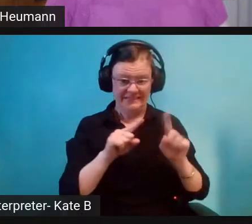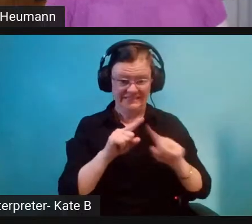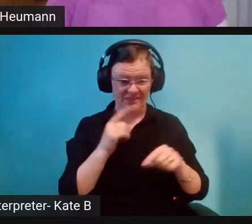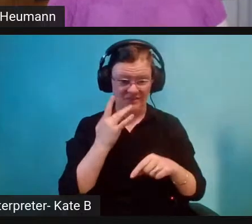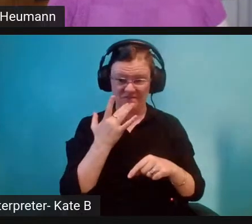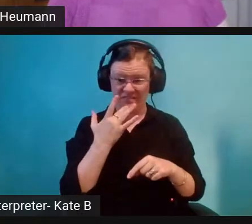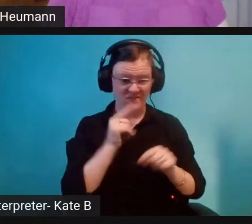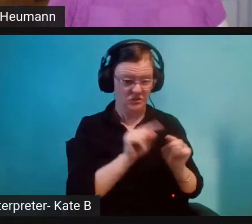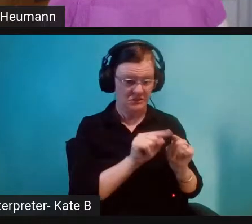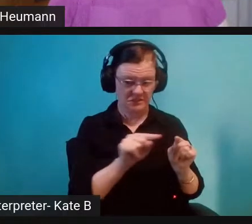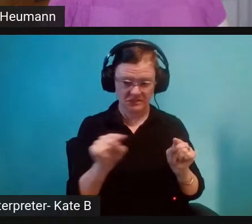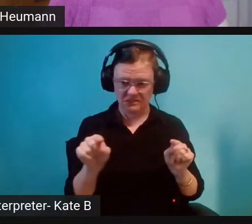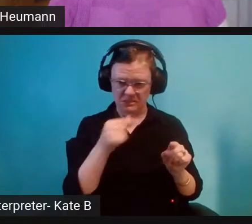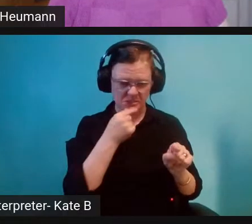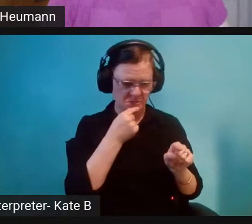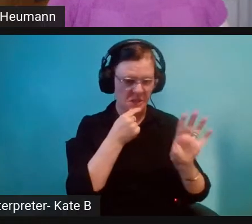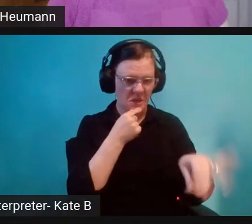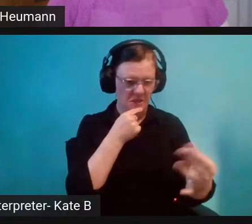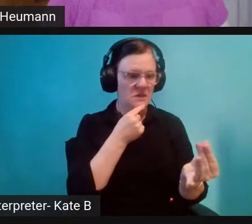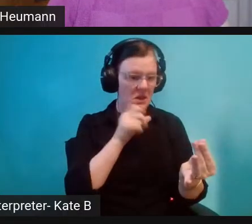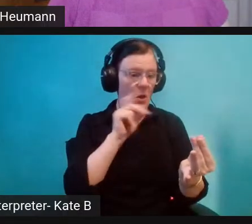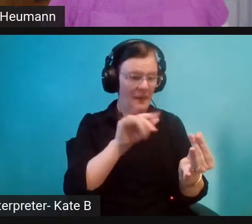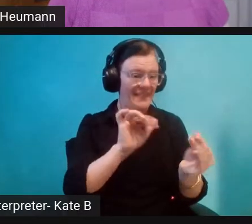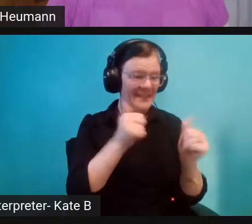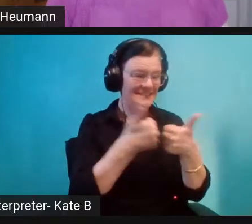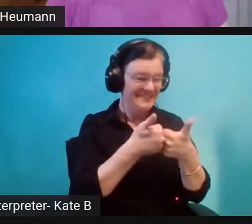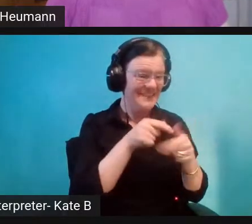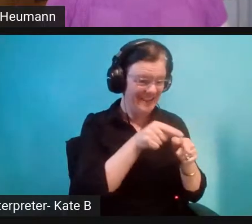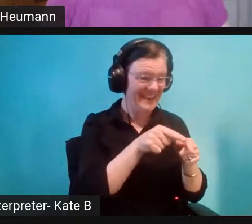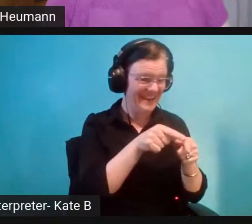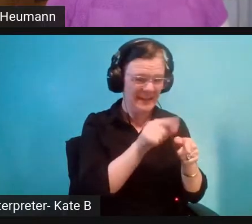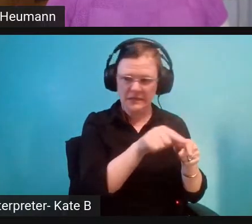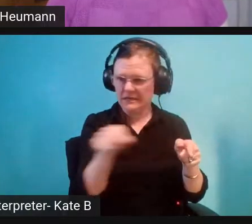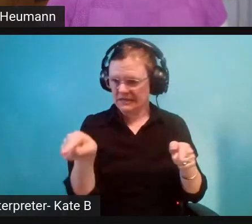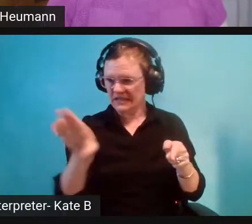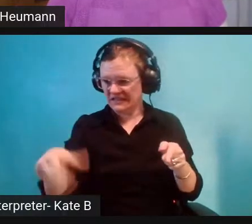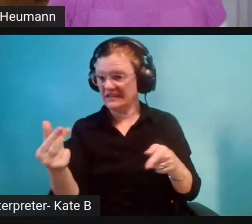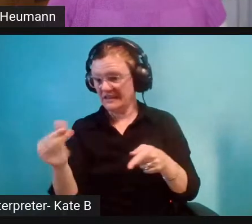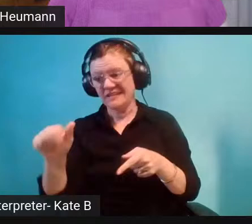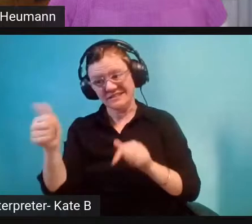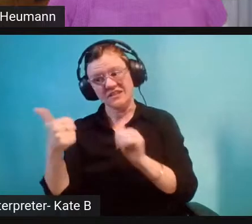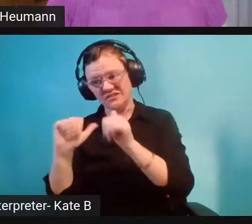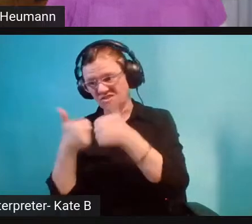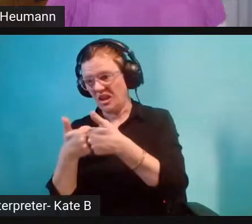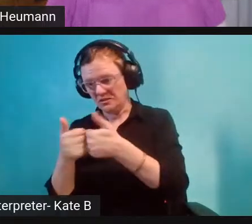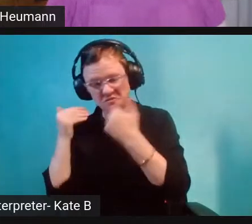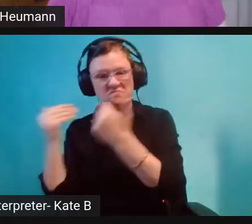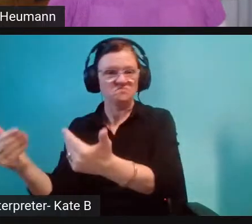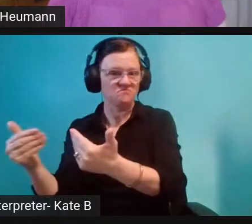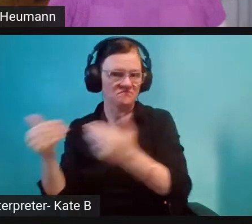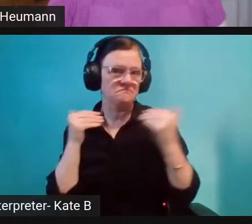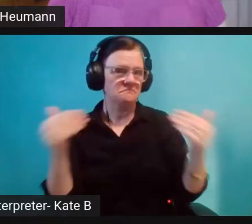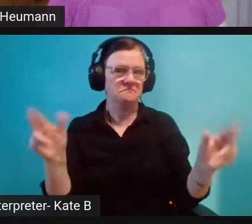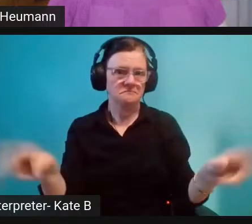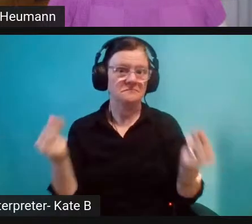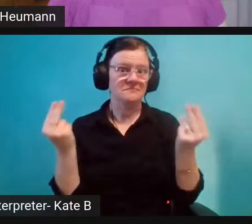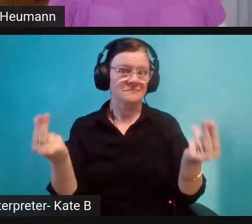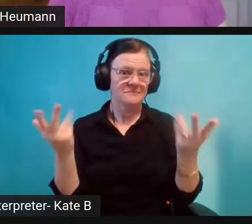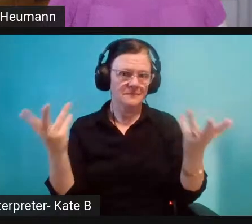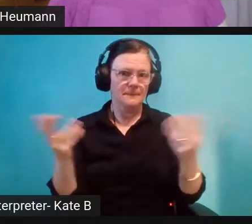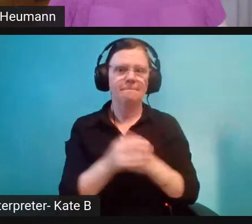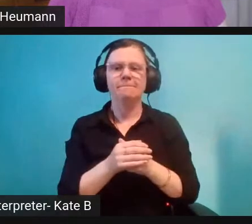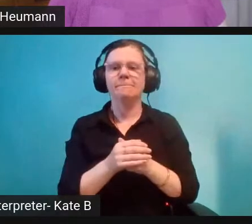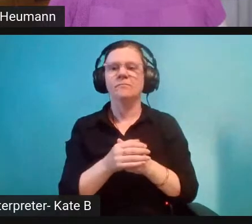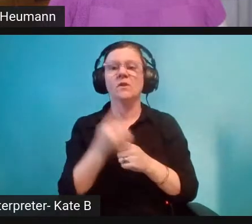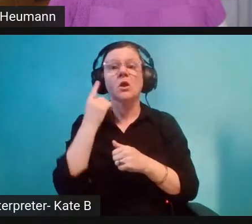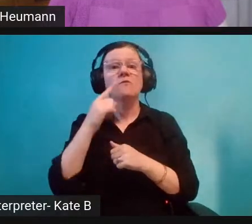candy you like. You're going to select two, which are the first two, and you make a decision from that. I think in the area of